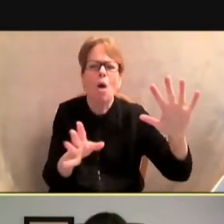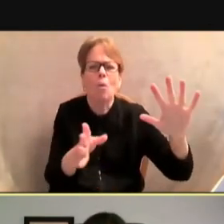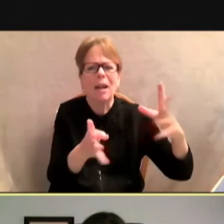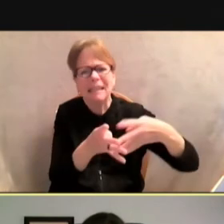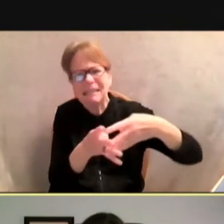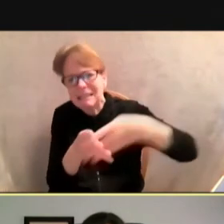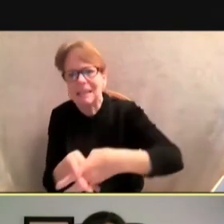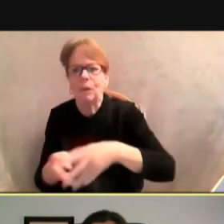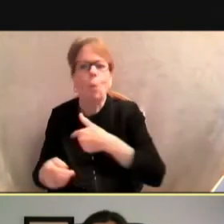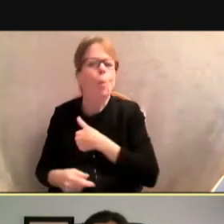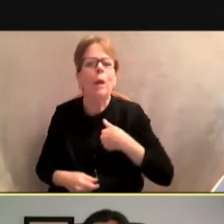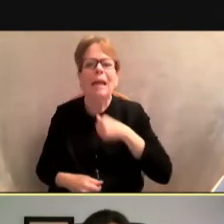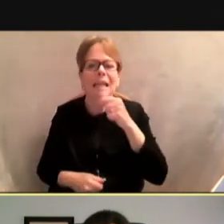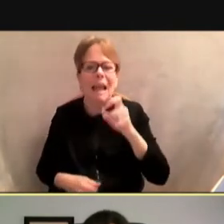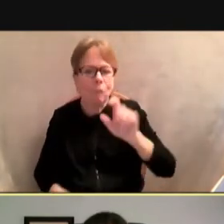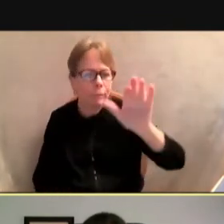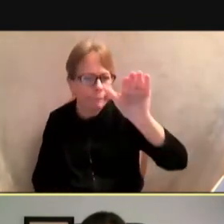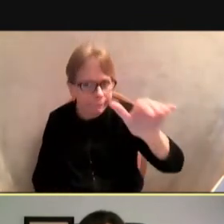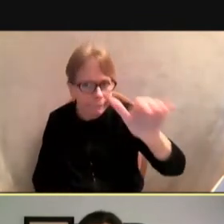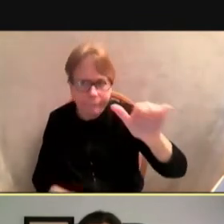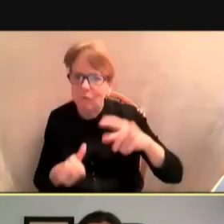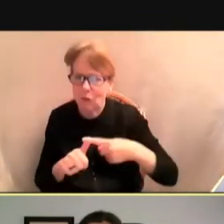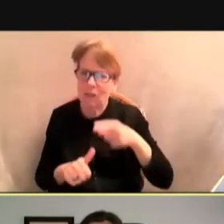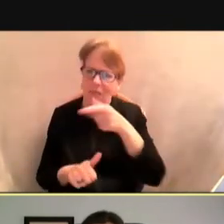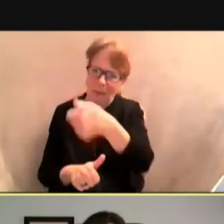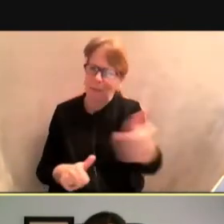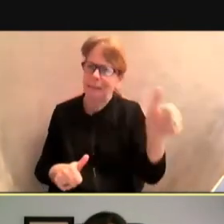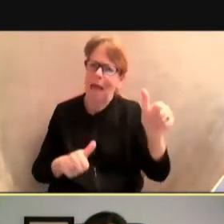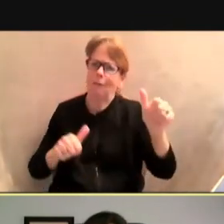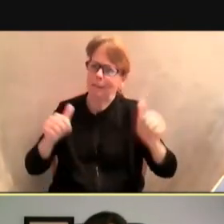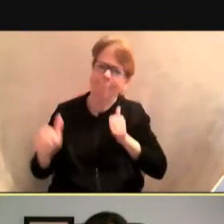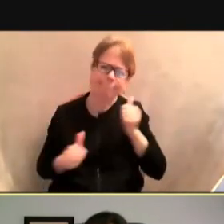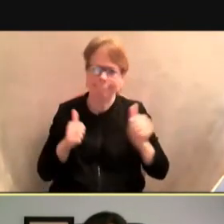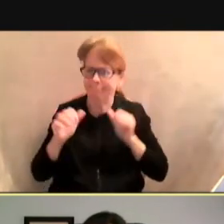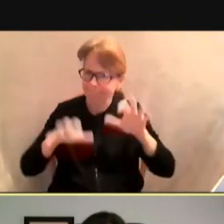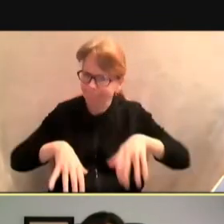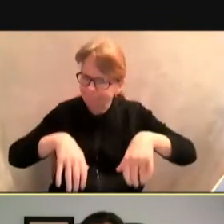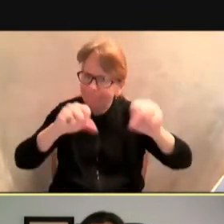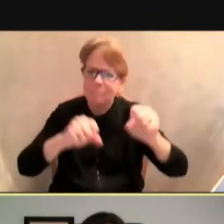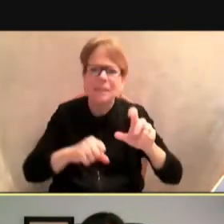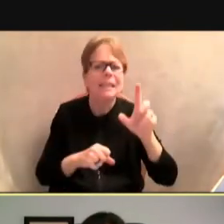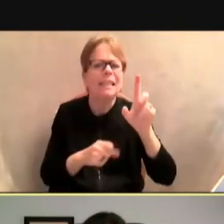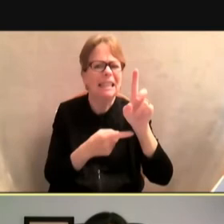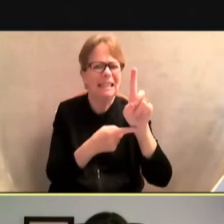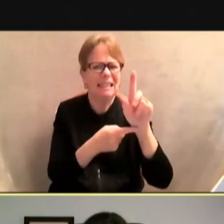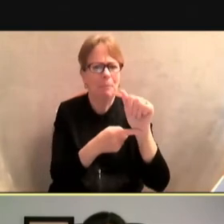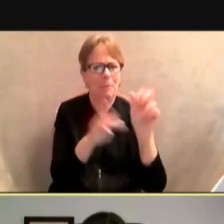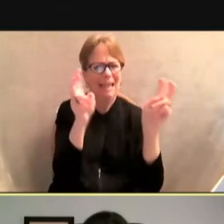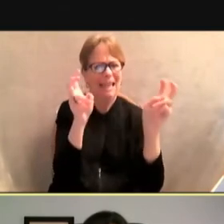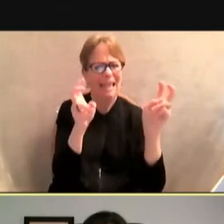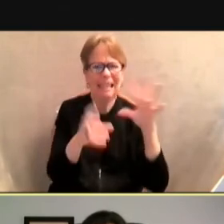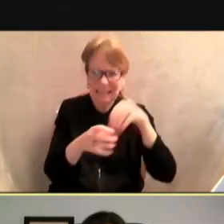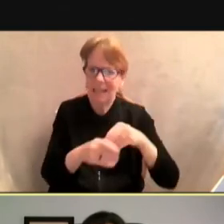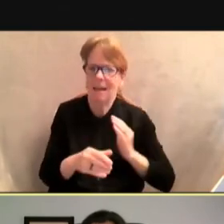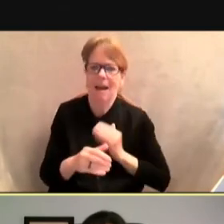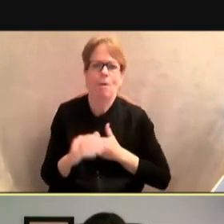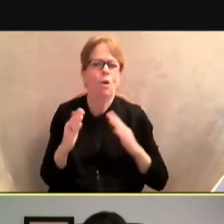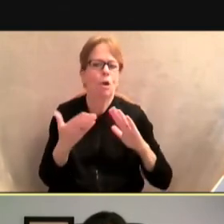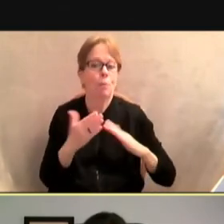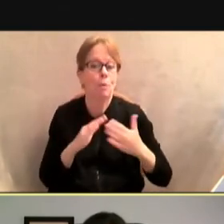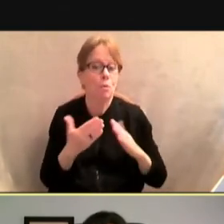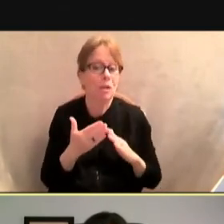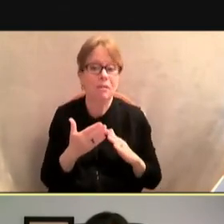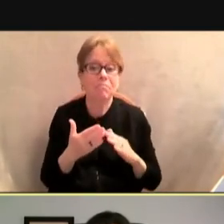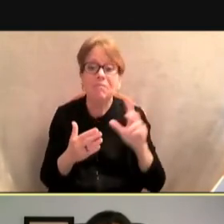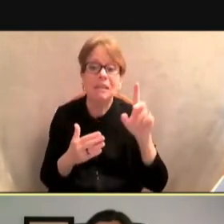conversation ourselves. Meaningful means too, as we are seeing, disability being integrated into the fabric of our community as another accepted